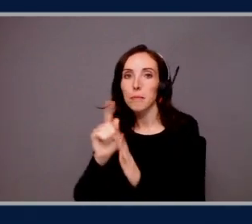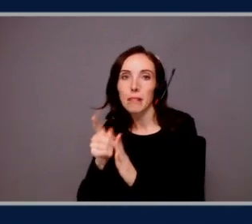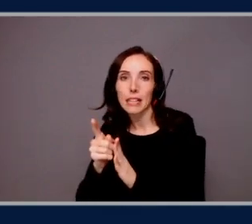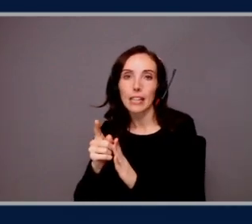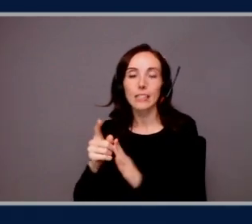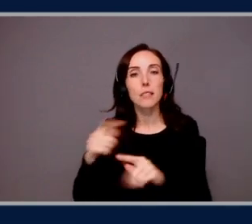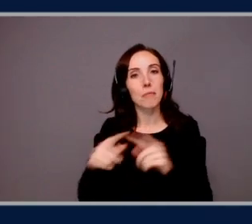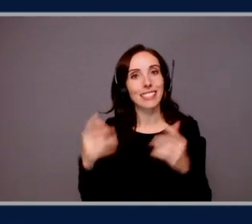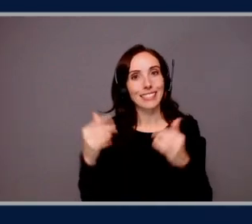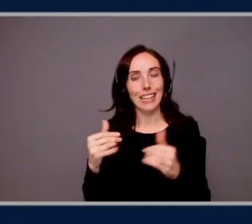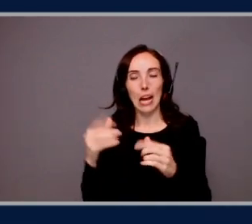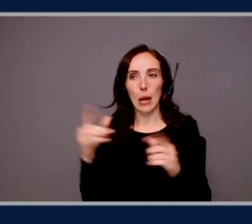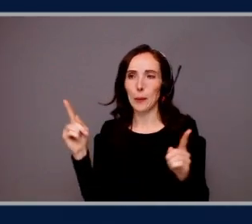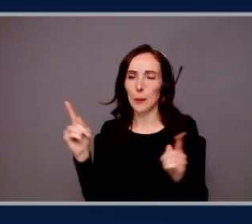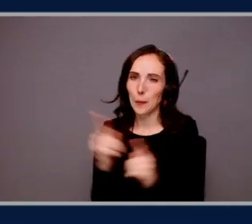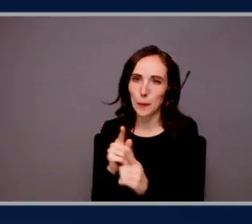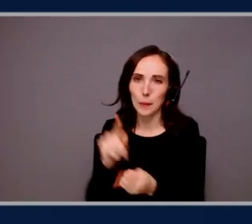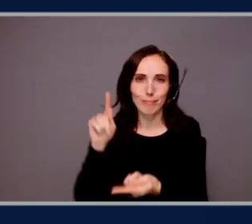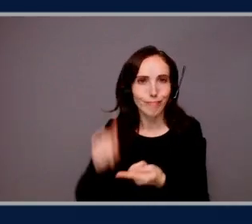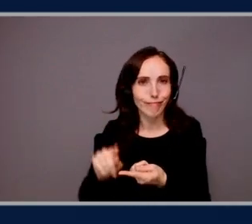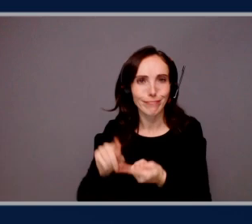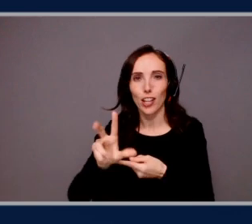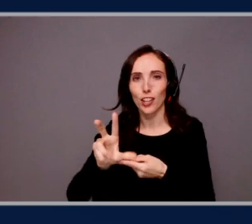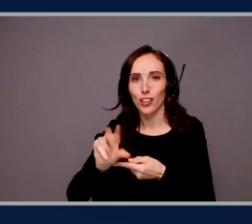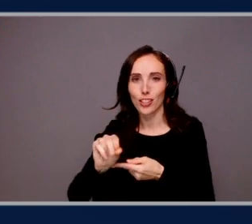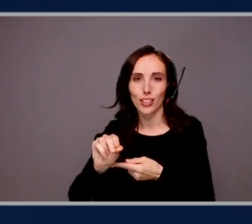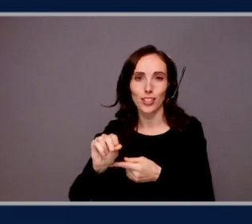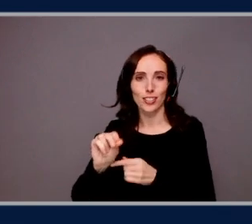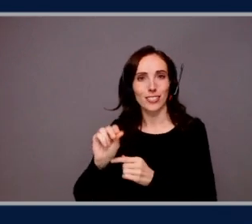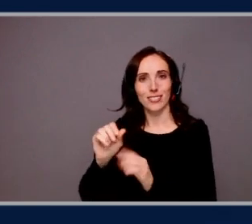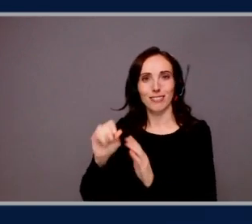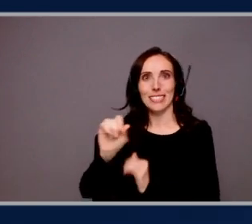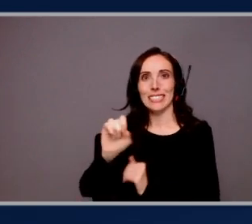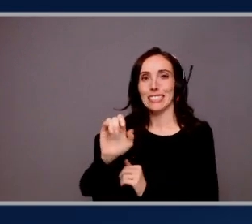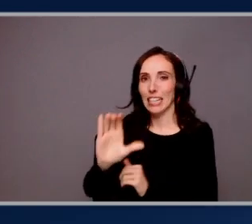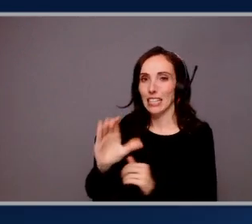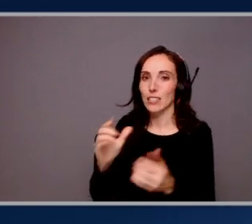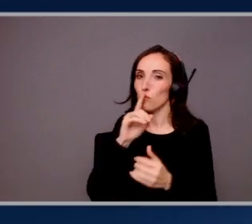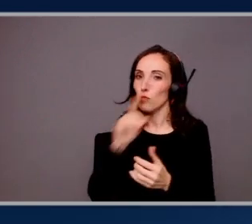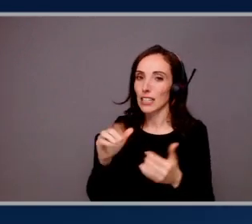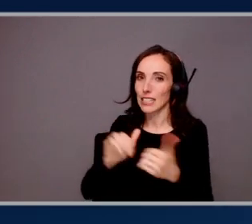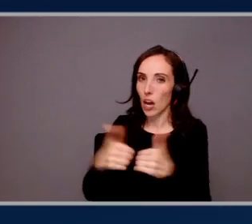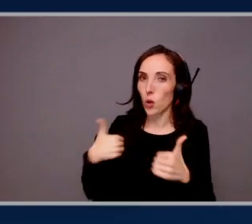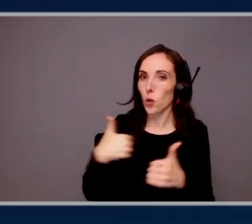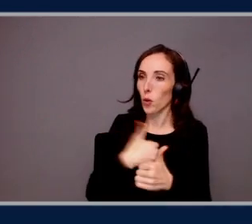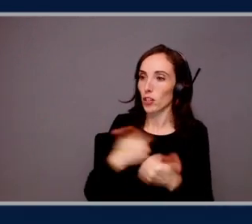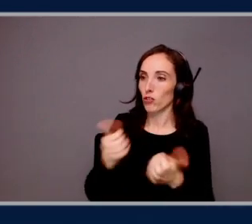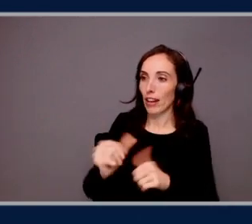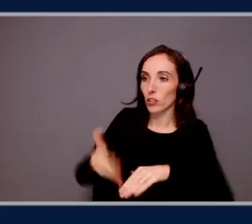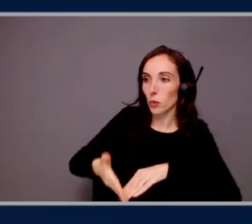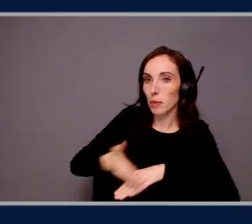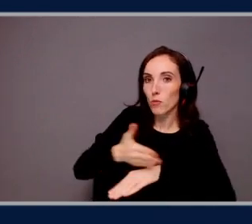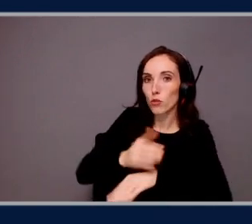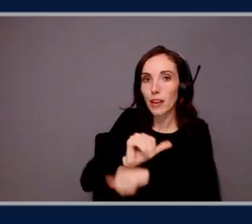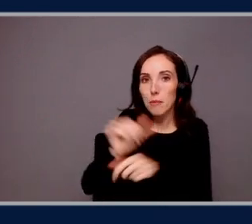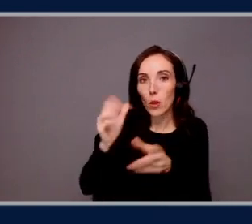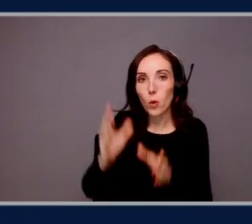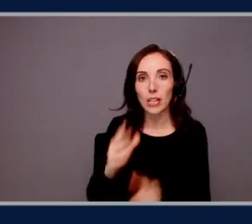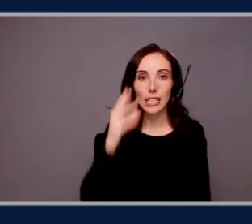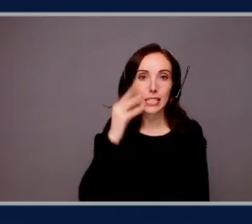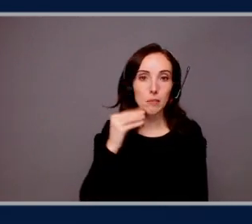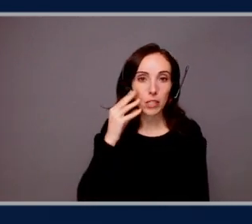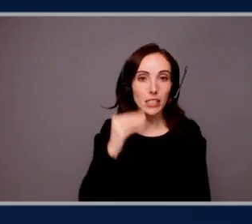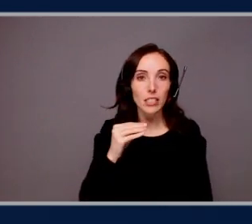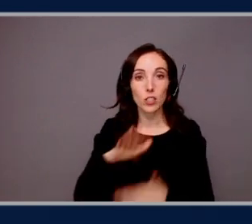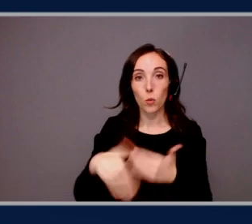think in terms of kind of time to value, this is how we improve the employee experience, right? Where we basically allow them to quickly get through these tasks